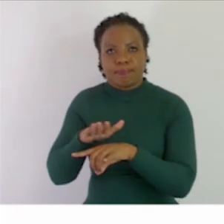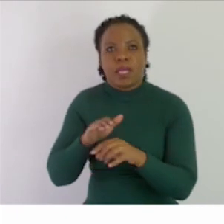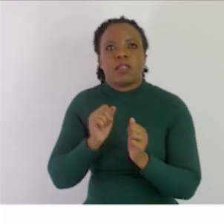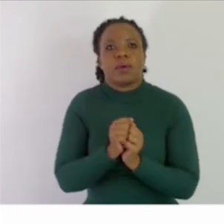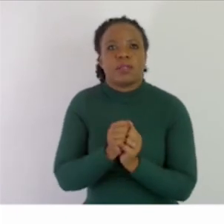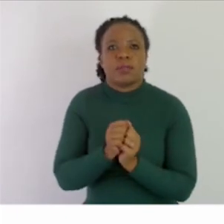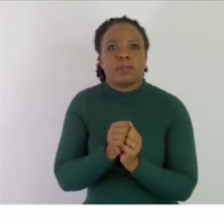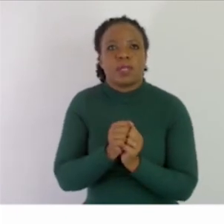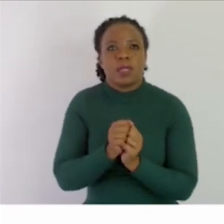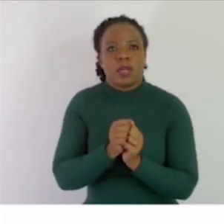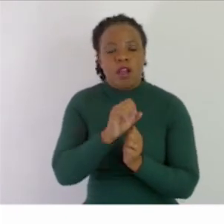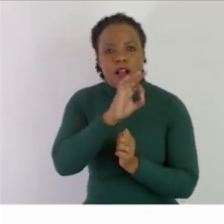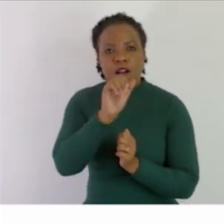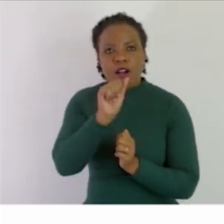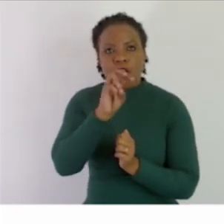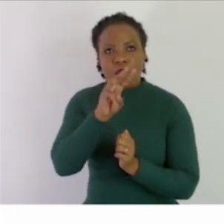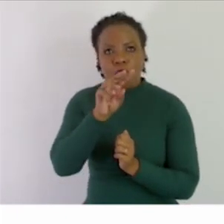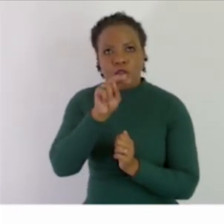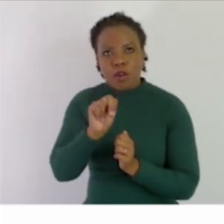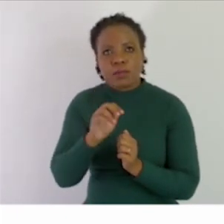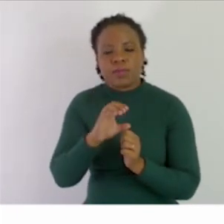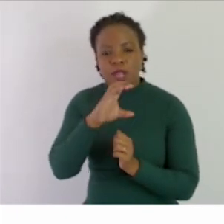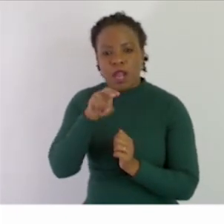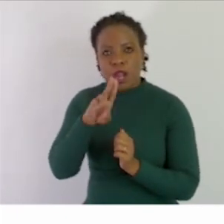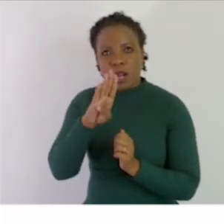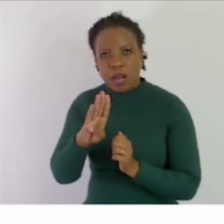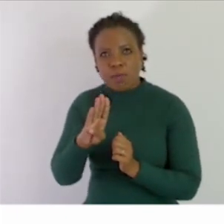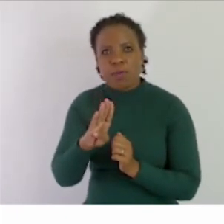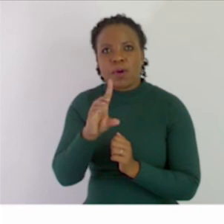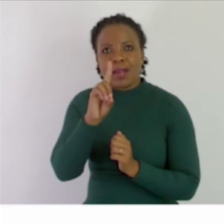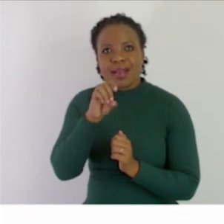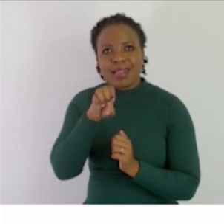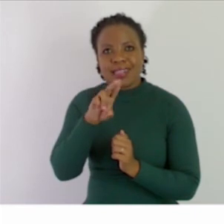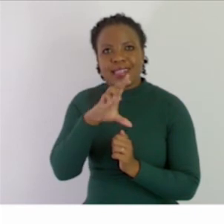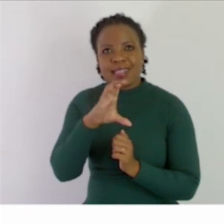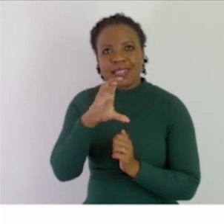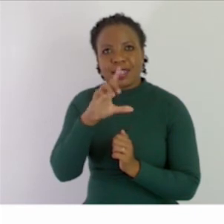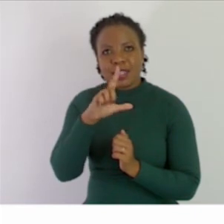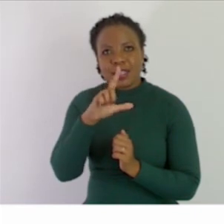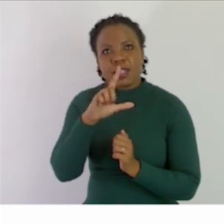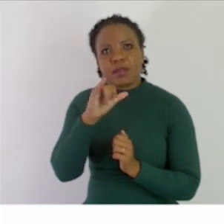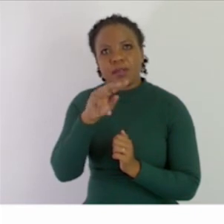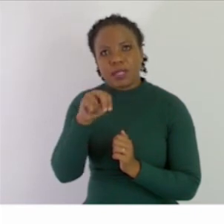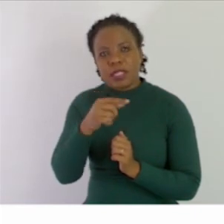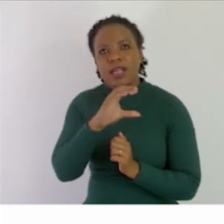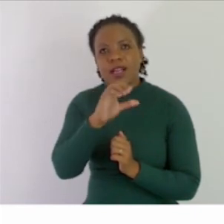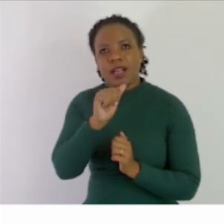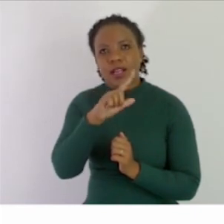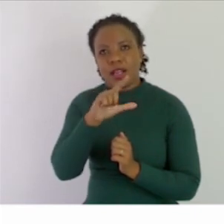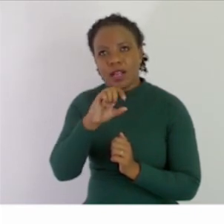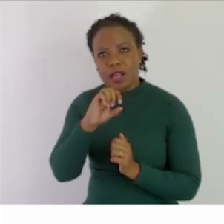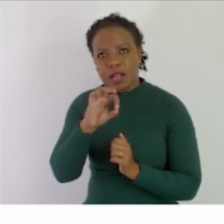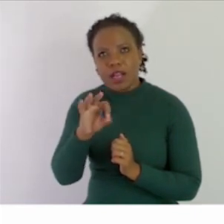animal. We have got fawn, cub, duckling, calf, nestling,